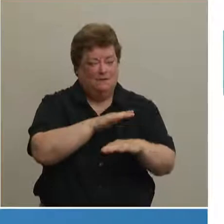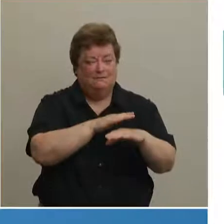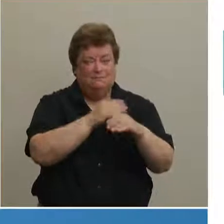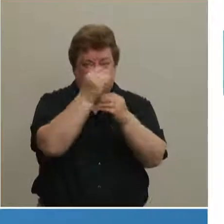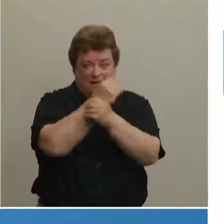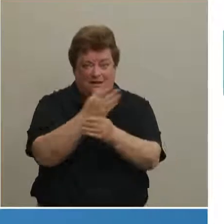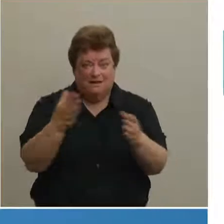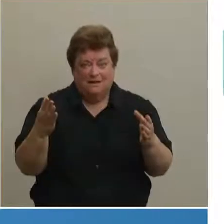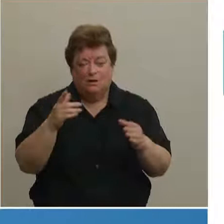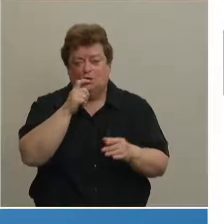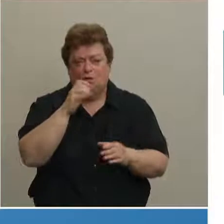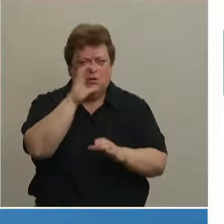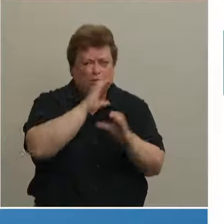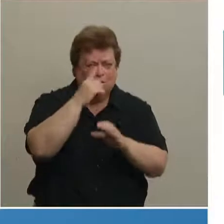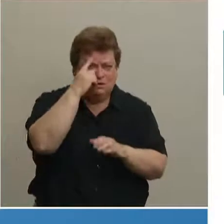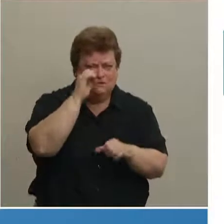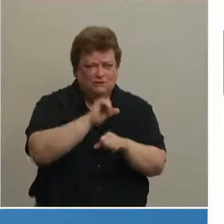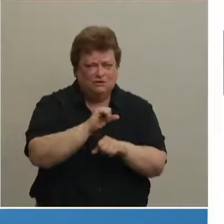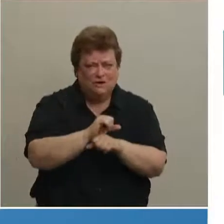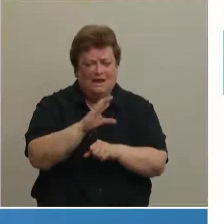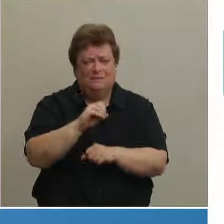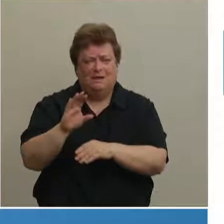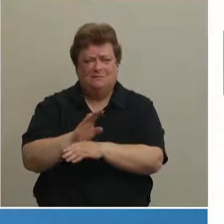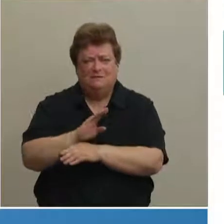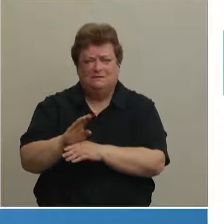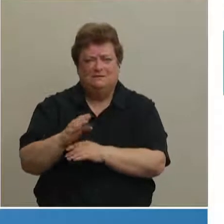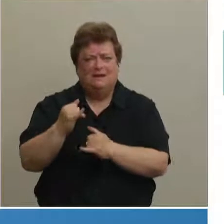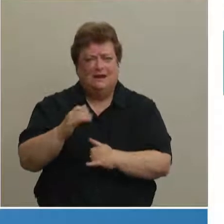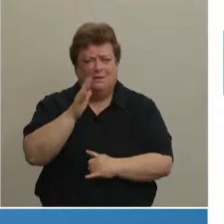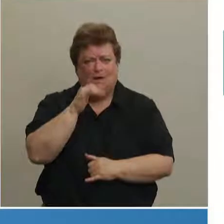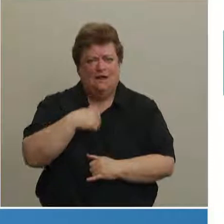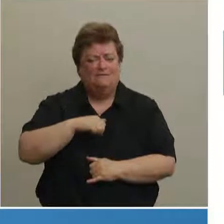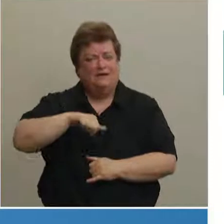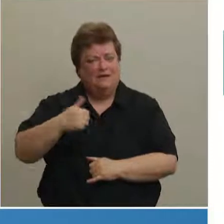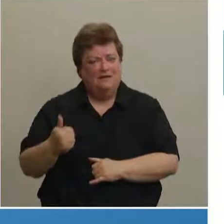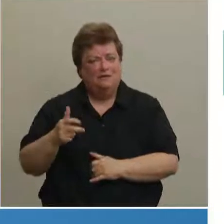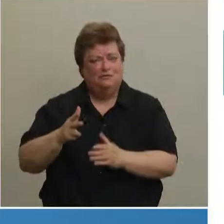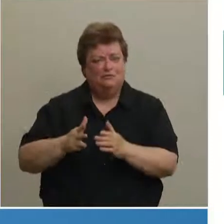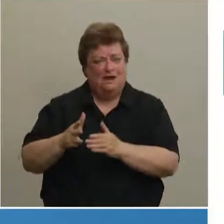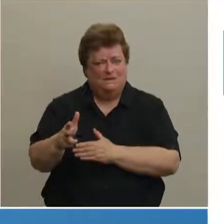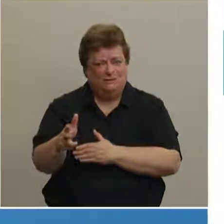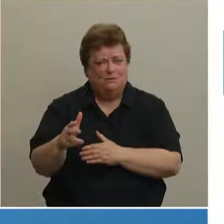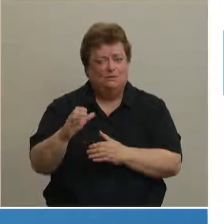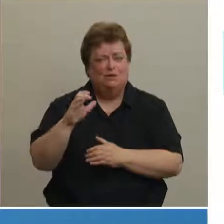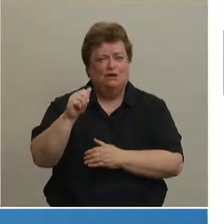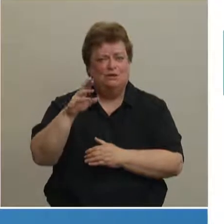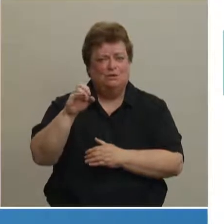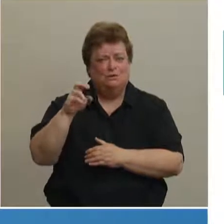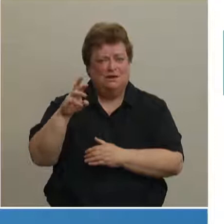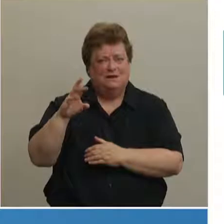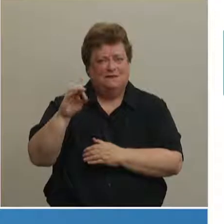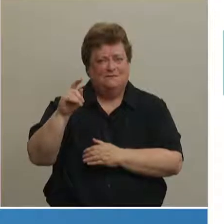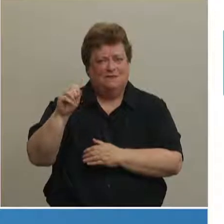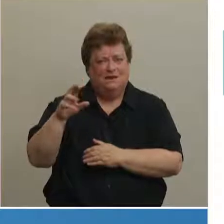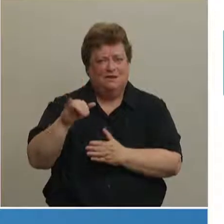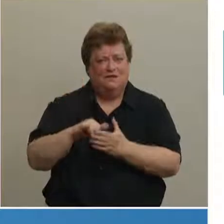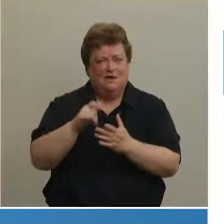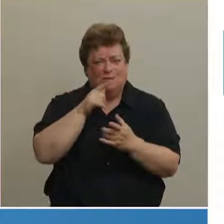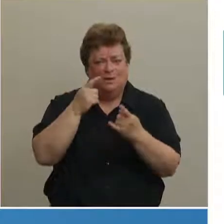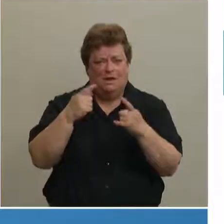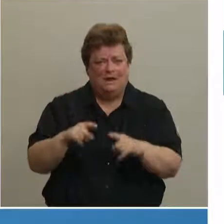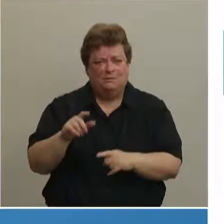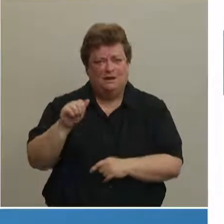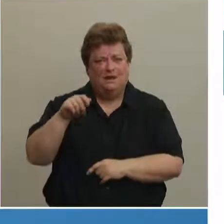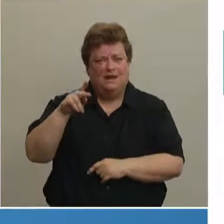job seekers and businesses to another upcoming drive-through career fair. We encourage businesses to sign up for this event that will be held on